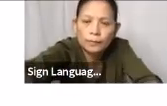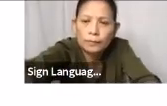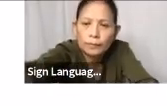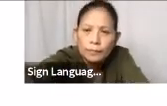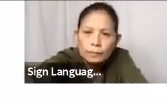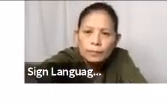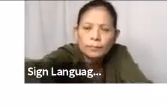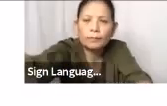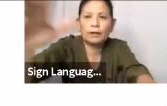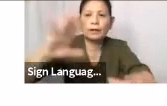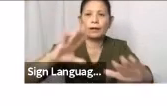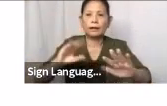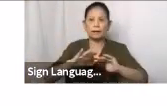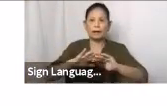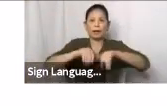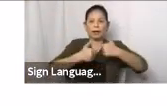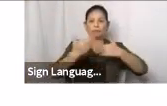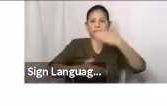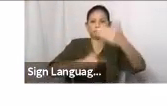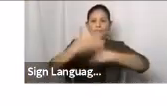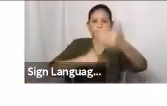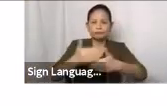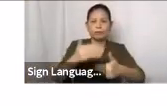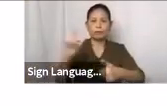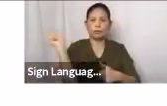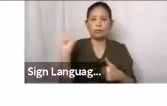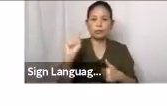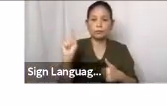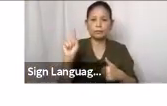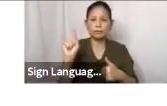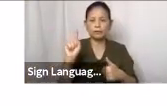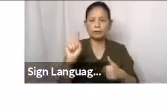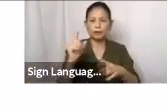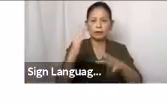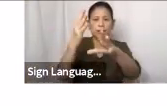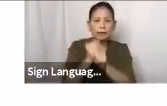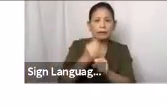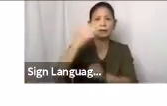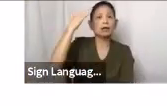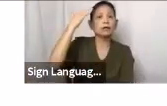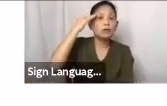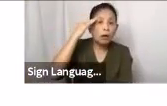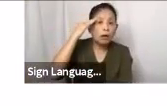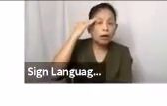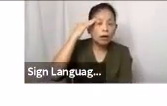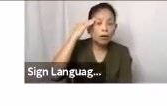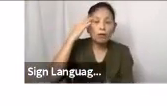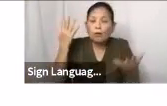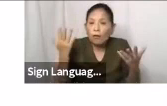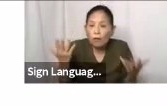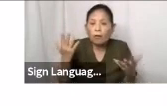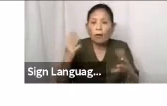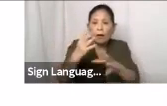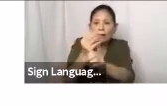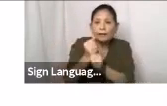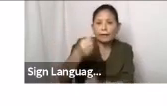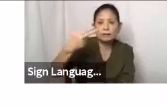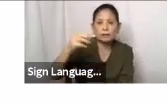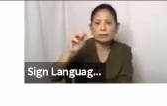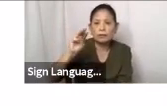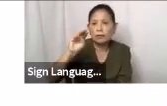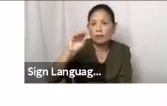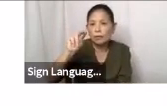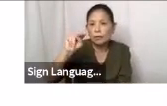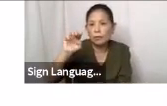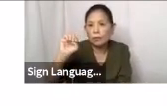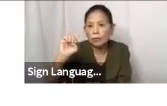transition process, from where they have been getting the knowledge of taking that hormones, and how it